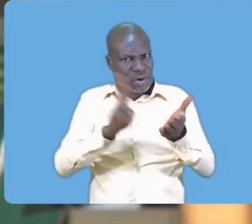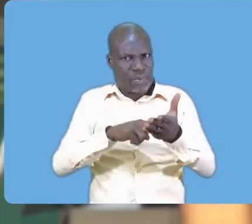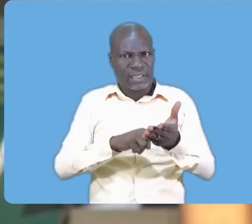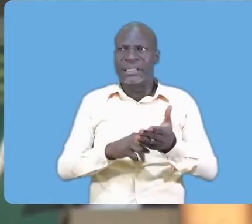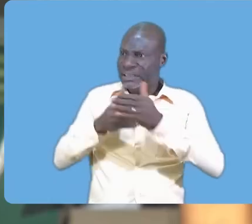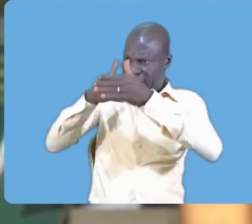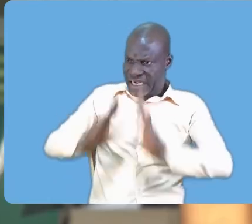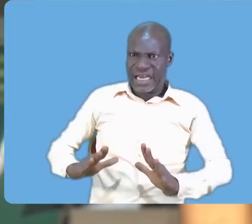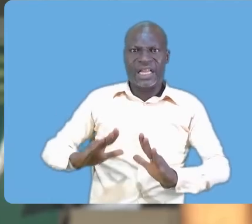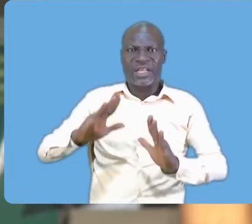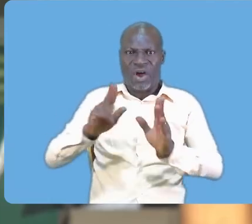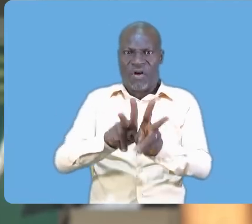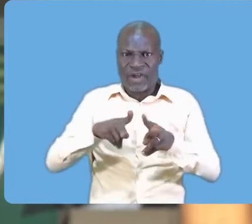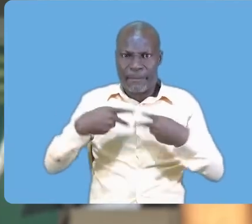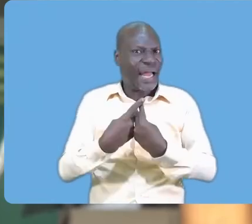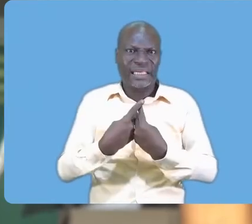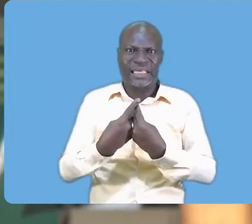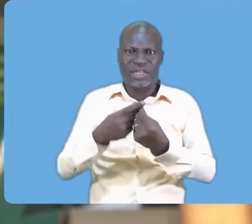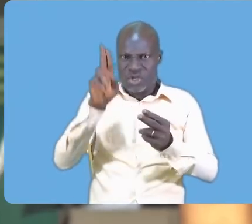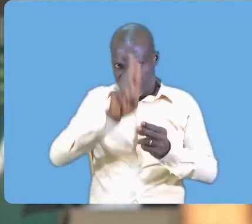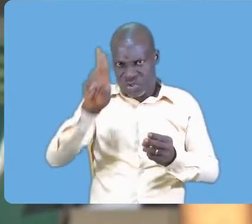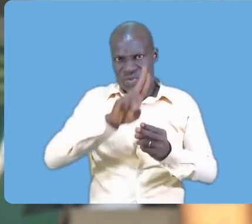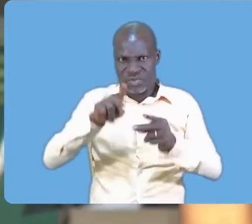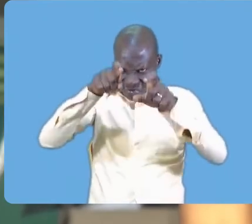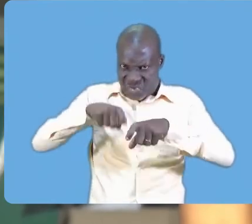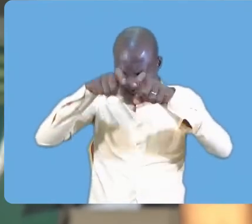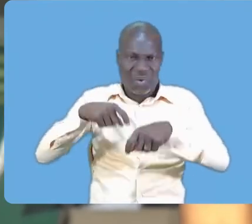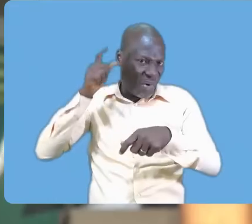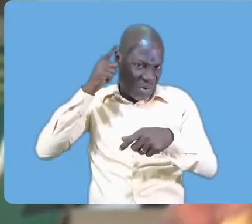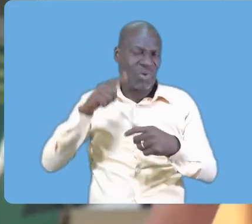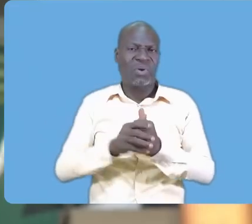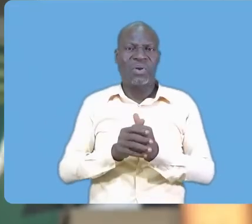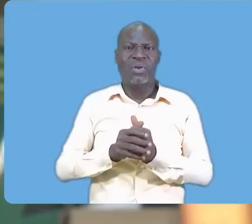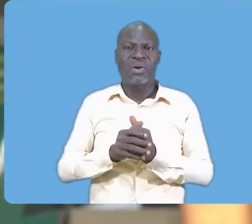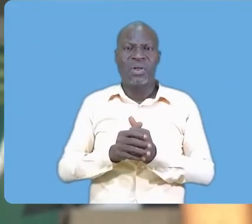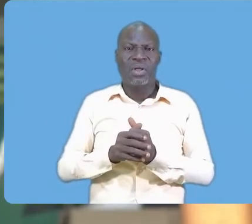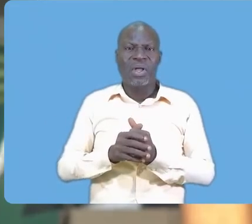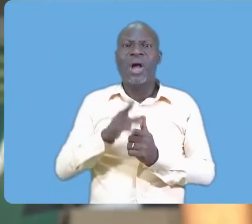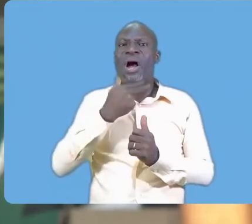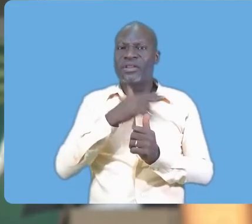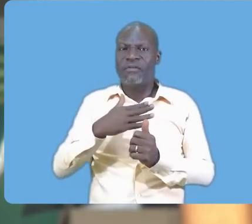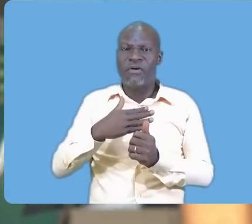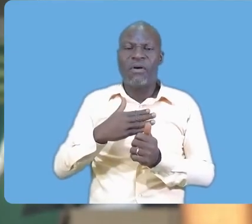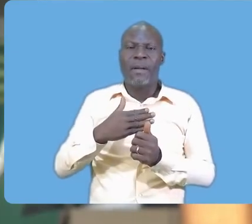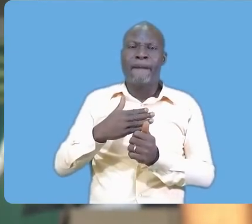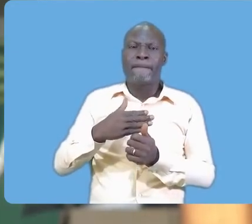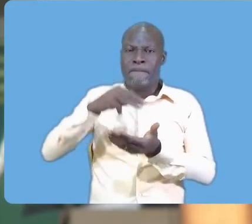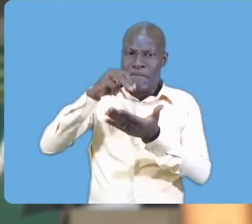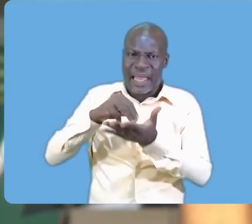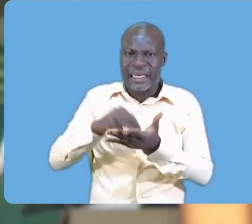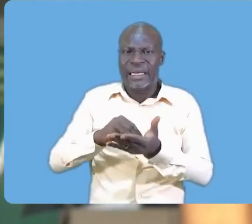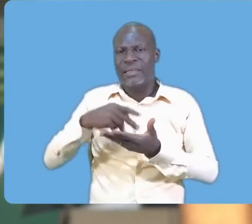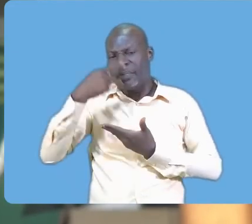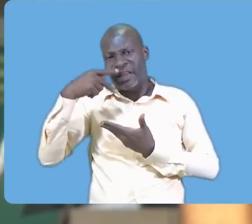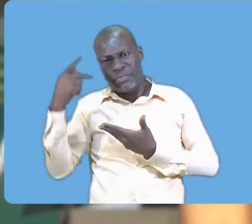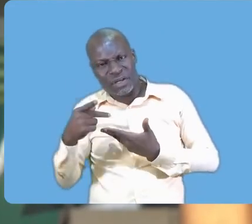panimfo no abi e na hwe se na say ye nya asofo e wo man mo press before Methodist for any charismatic for